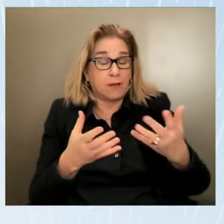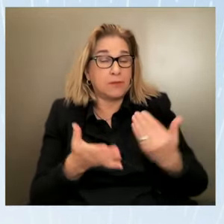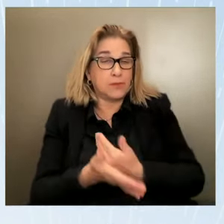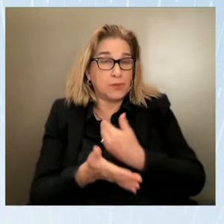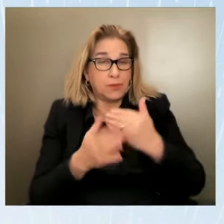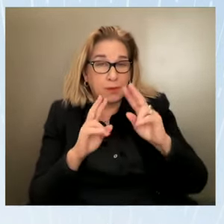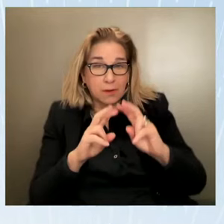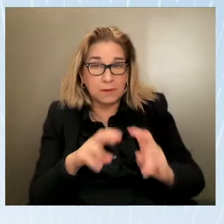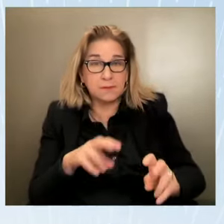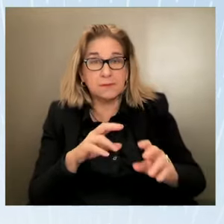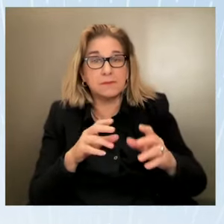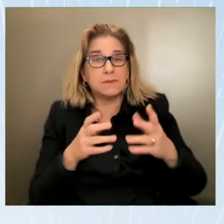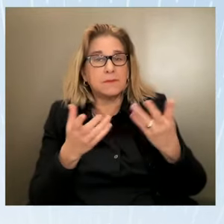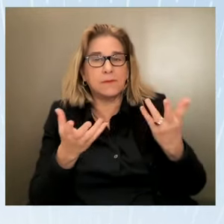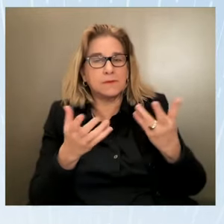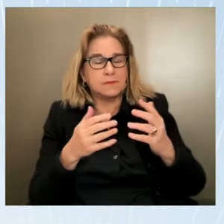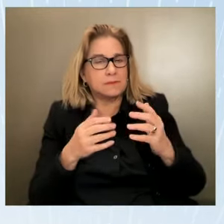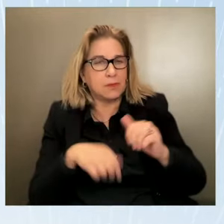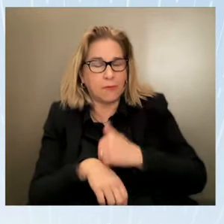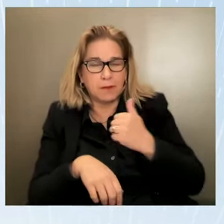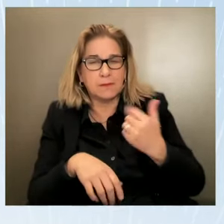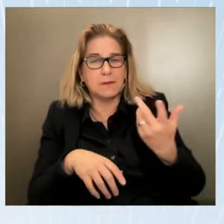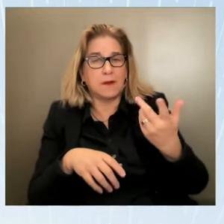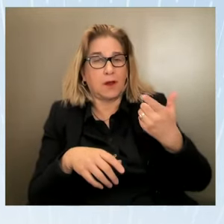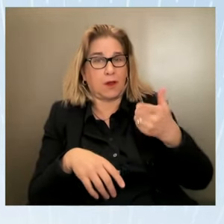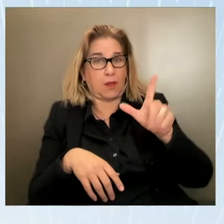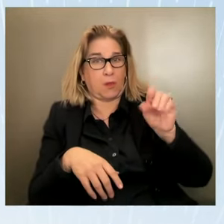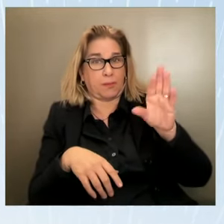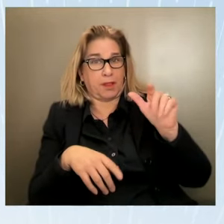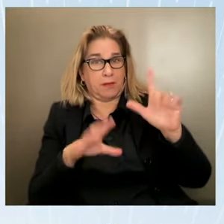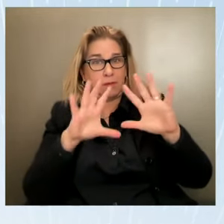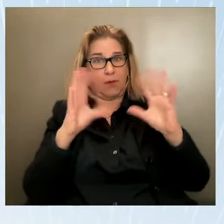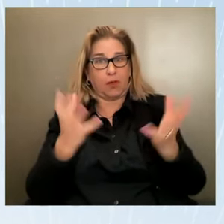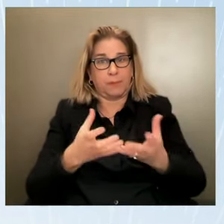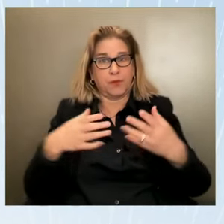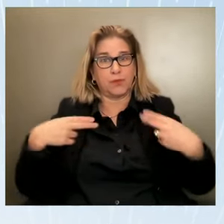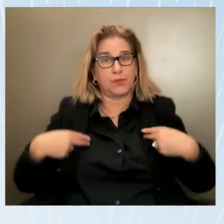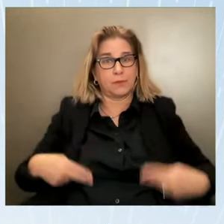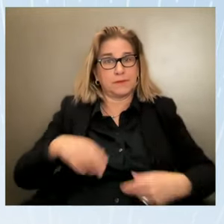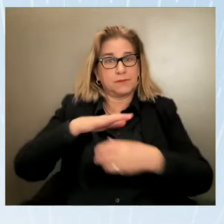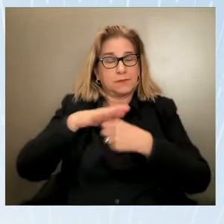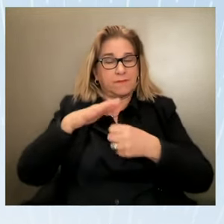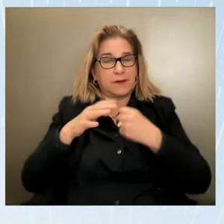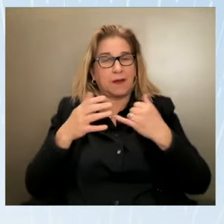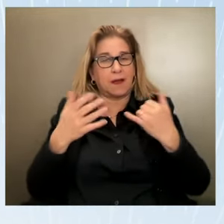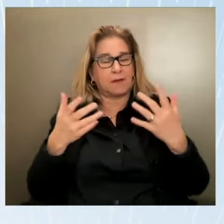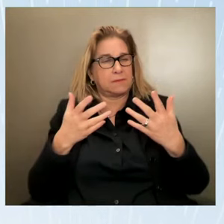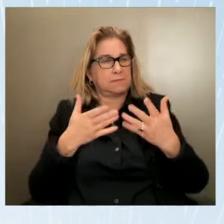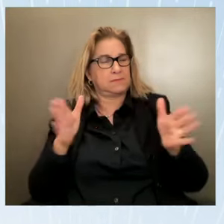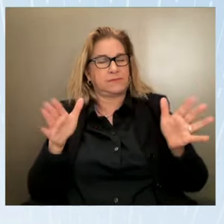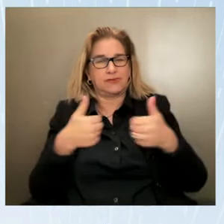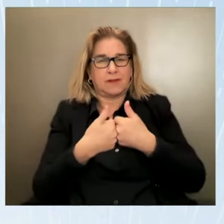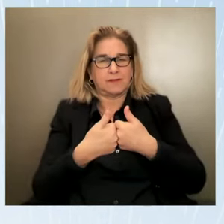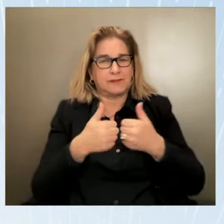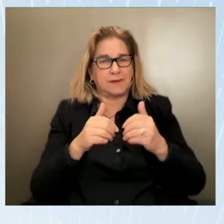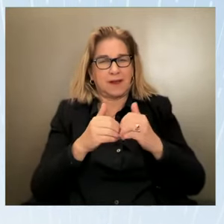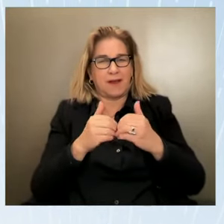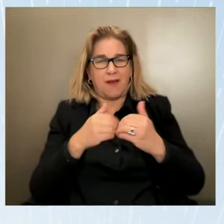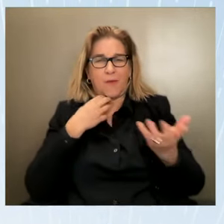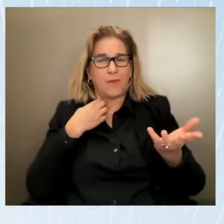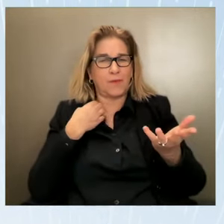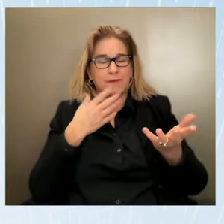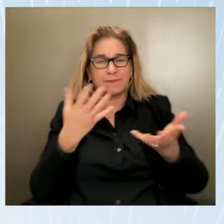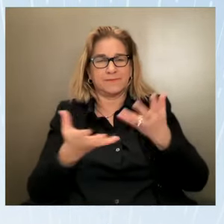help policymakers address the broader challenge. Last year, I shared with you that the intelligence and law enforcement communities had jointly authored